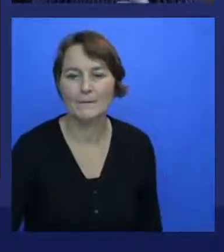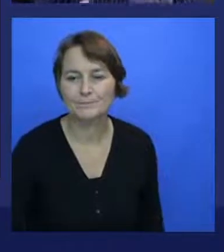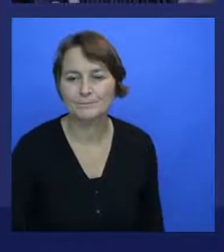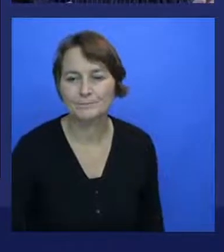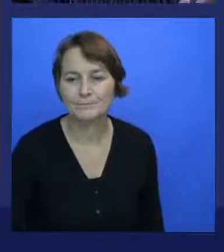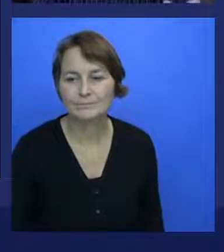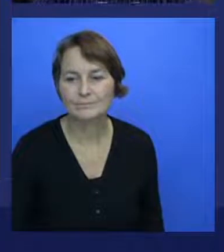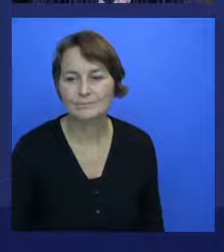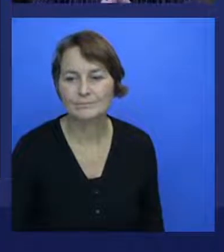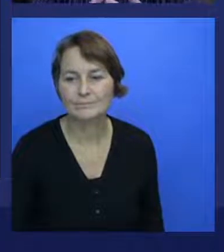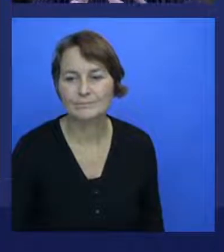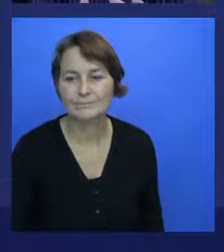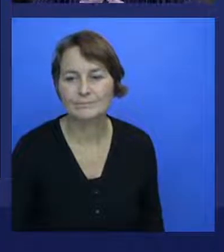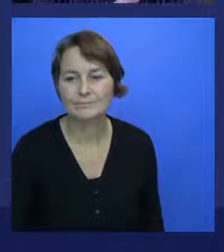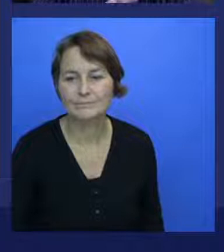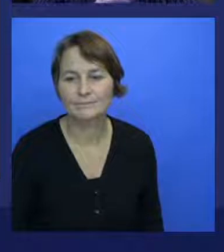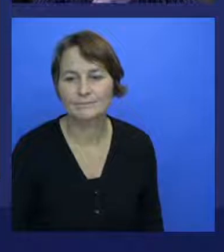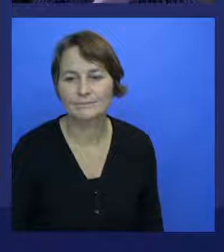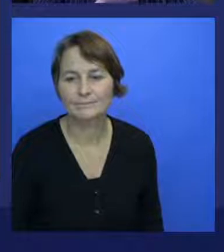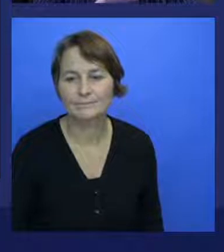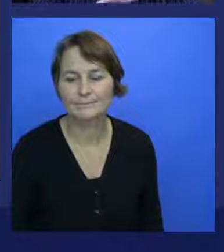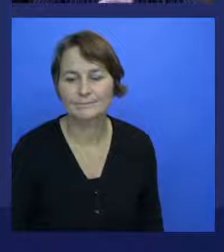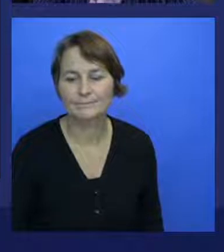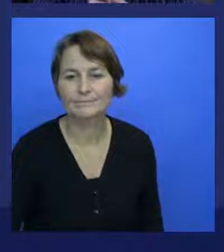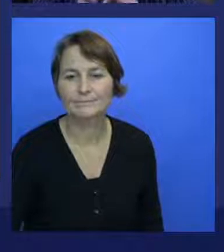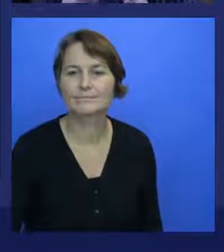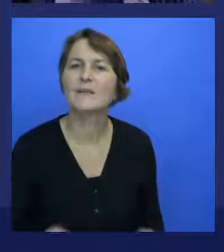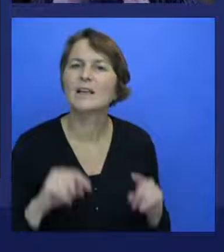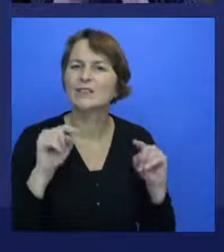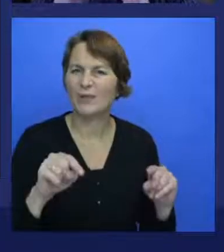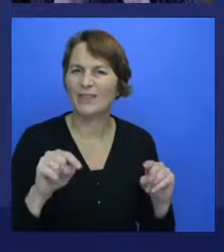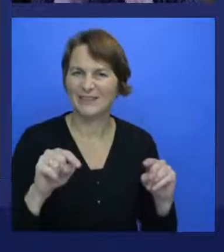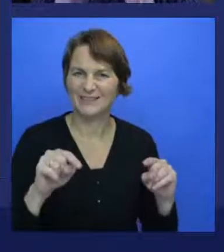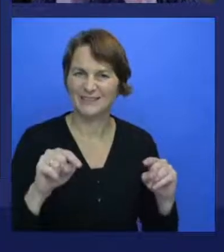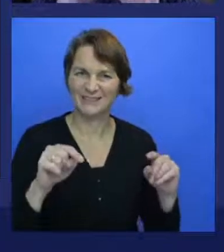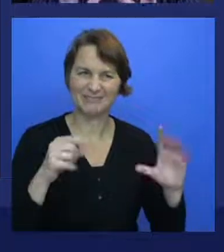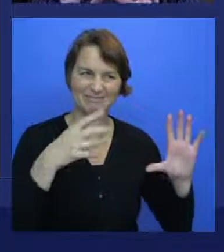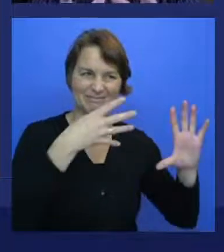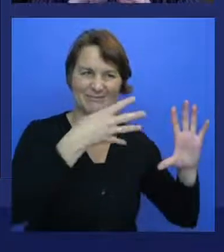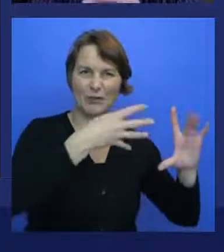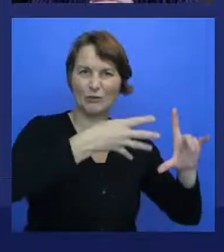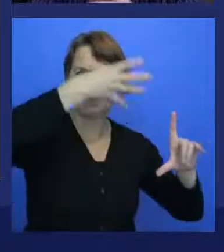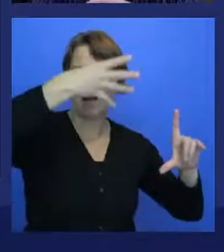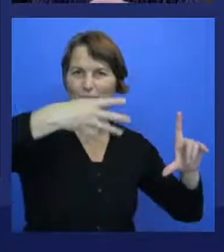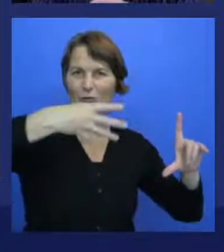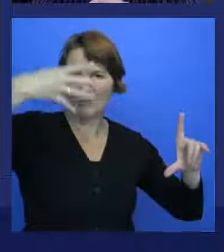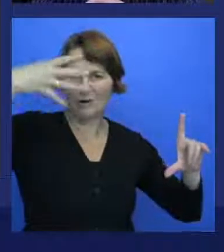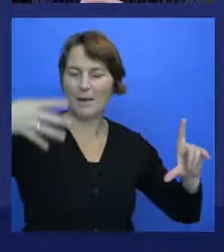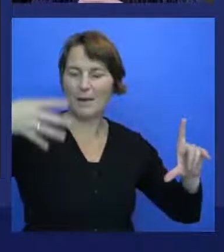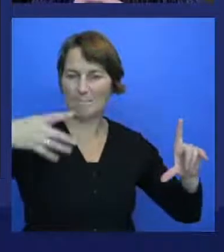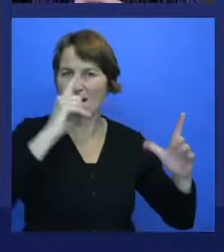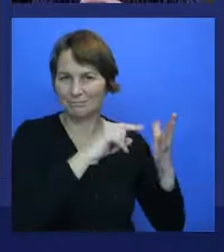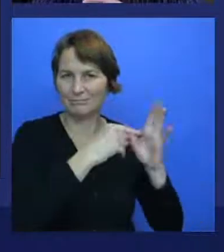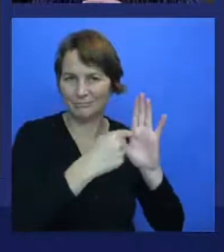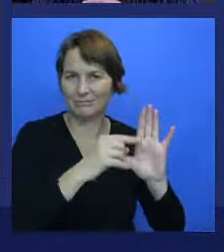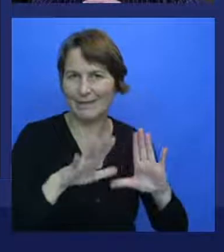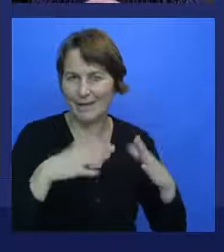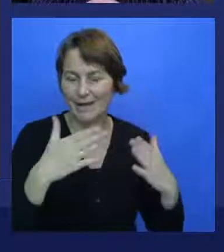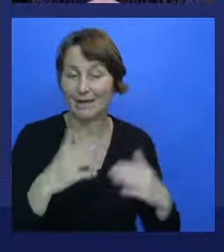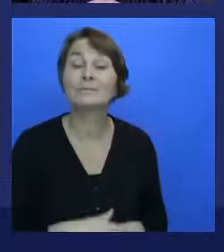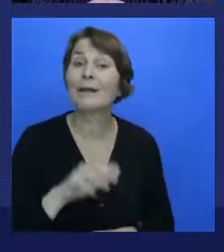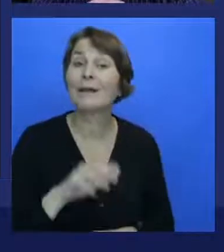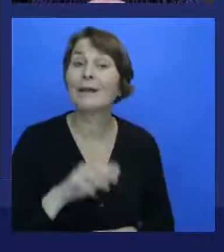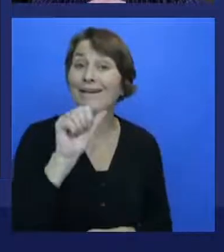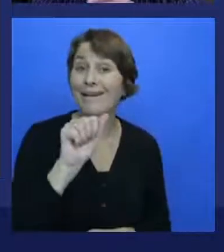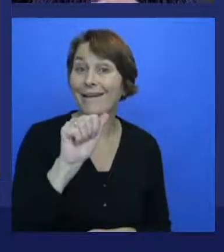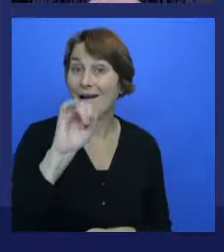this diagram I found that sort of breaks it all down. Artificial intelligence seems to be the name of a technology that